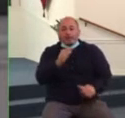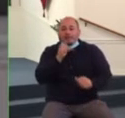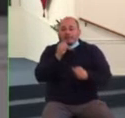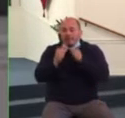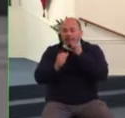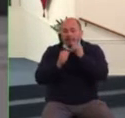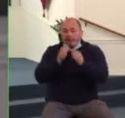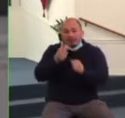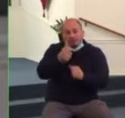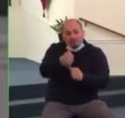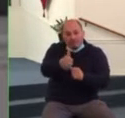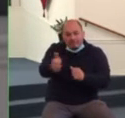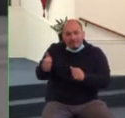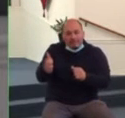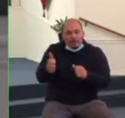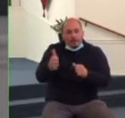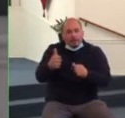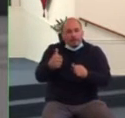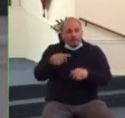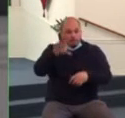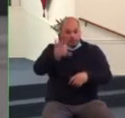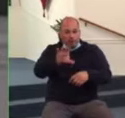cross, and follow him.